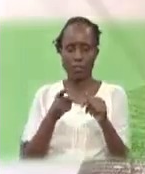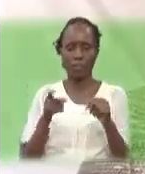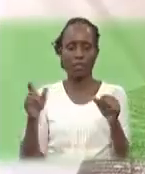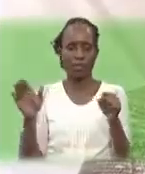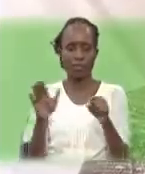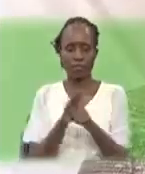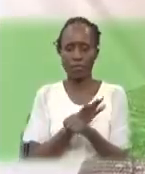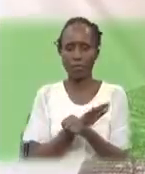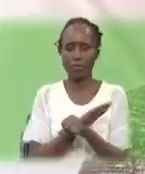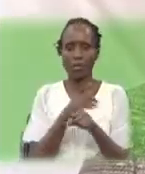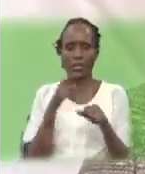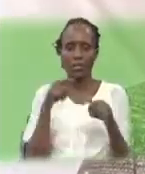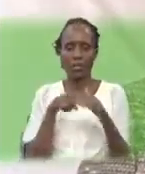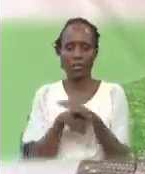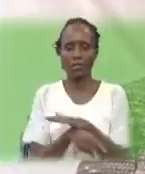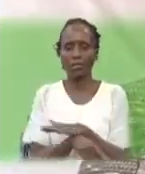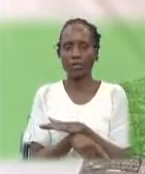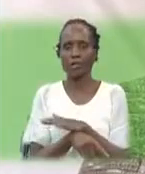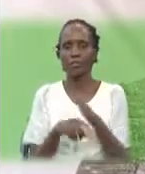this very comprehensive